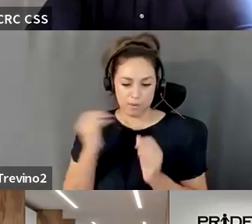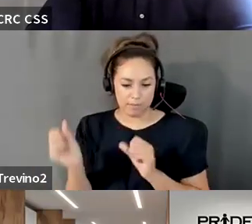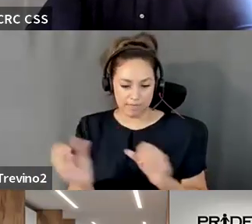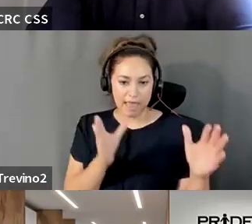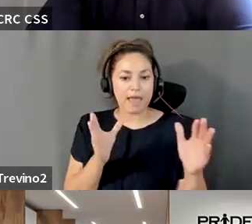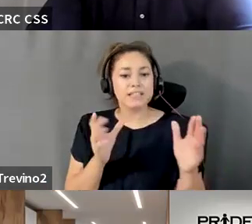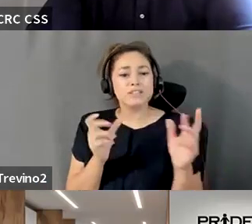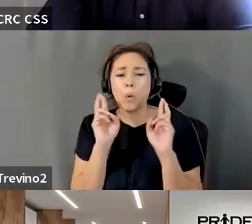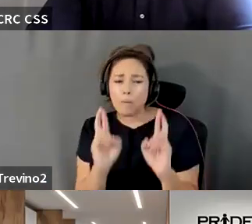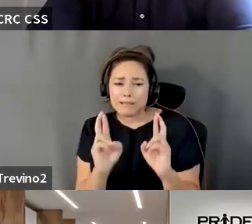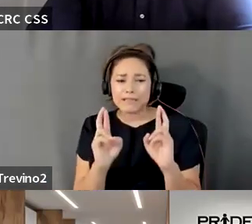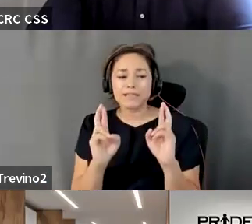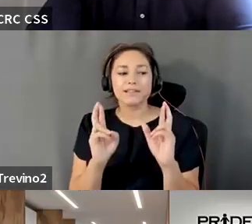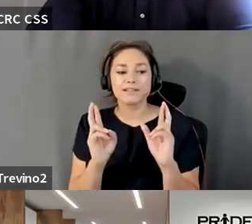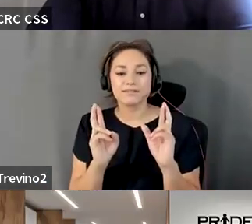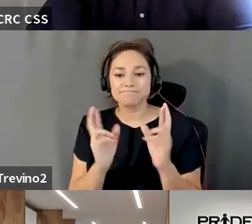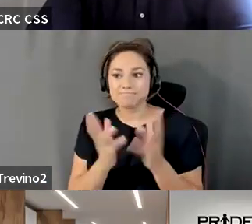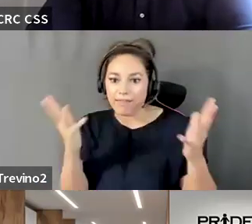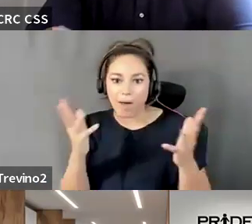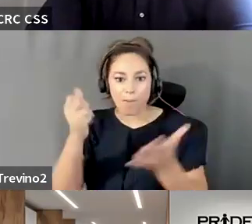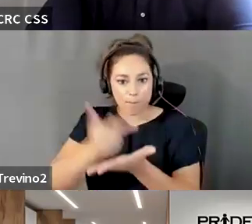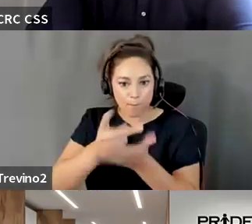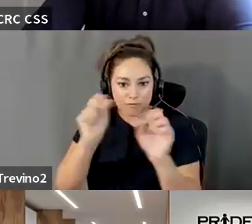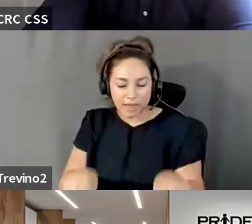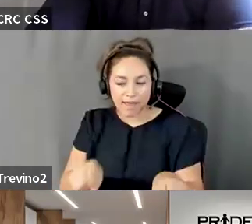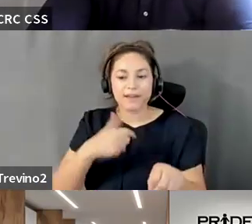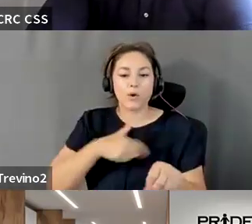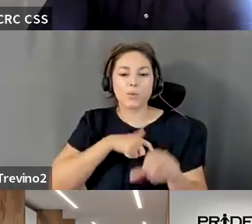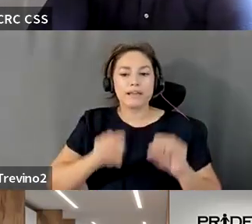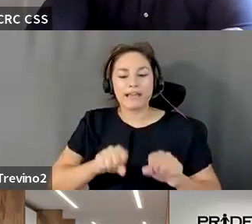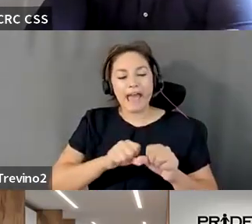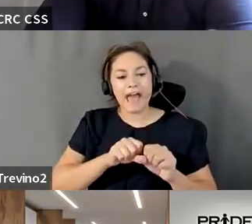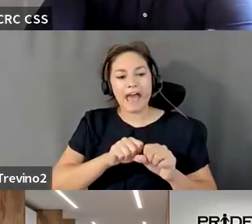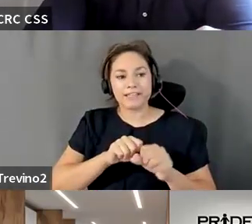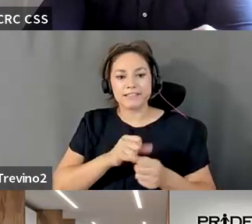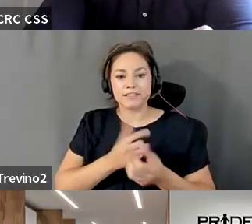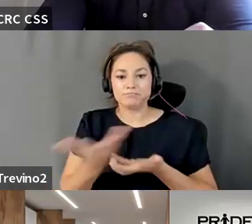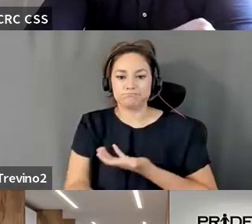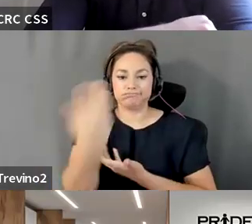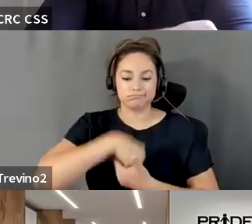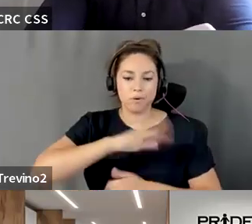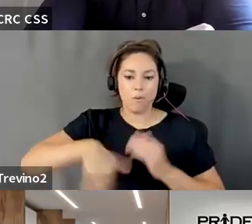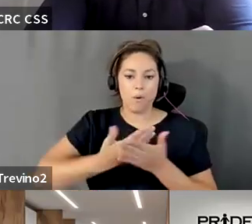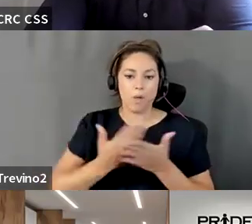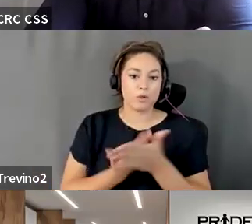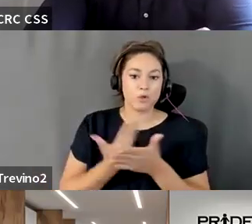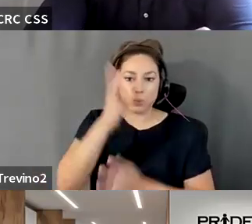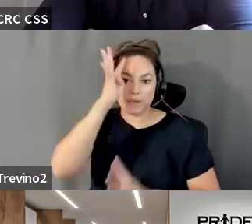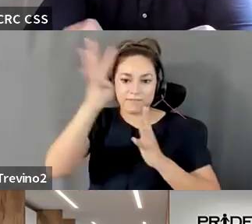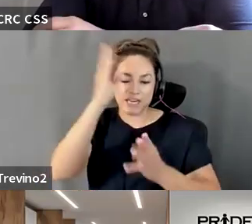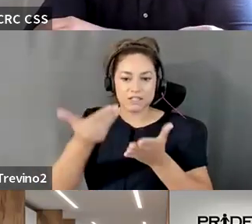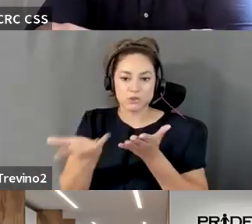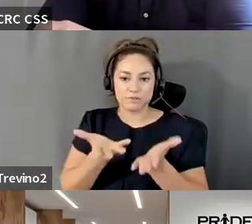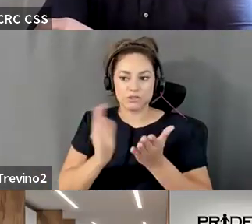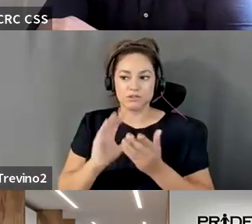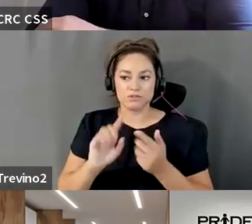a lot approved so that we can bring, new and innovative services to our area. Any questions about that,